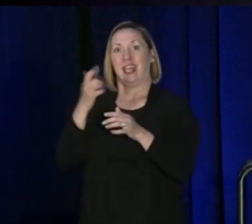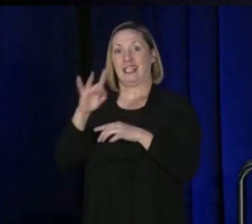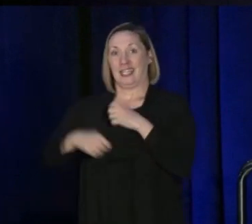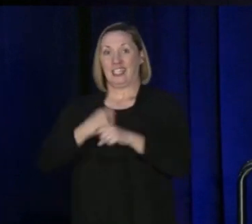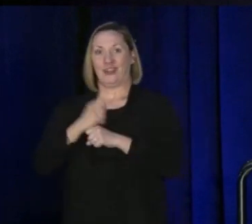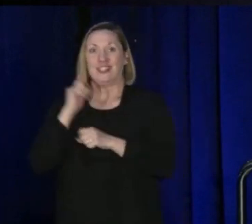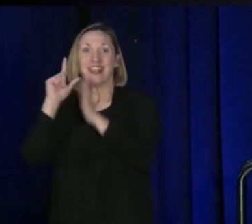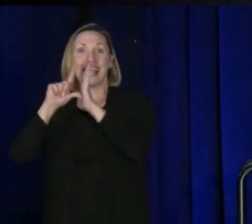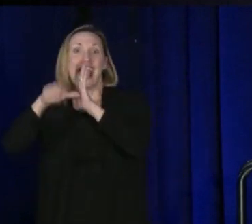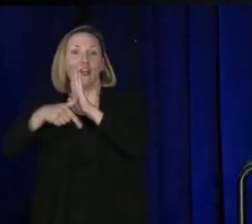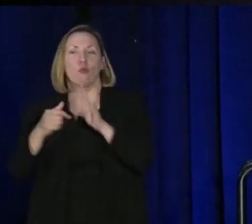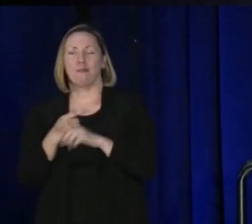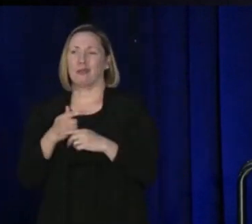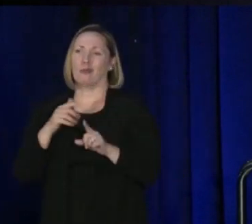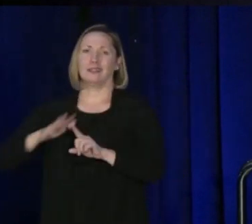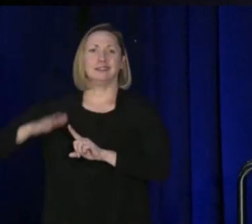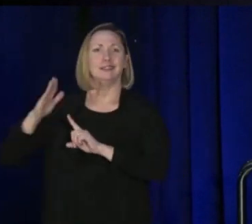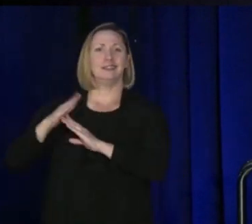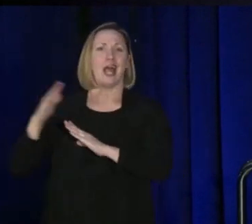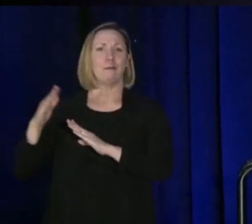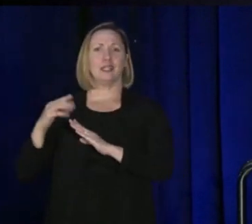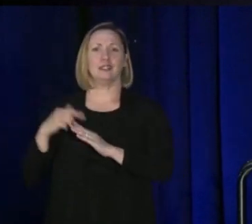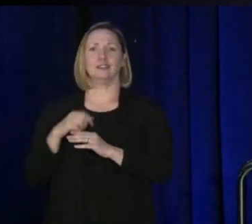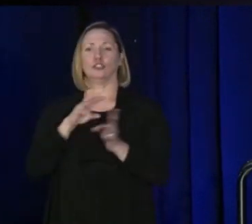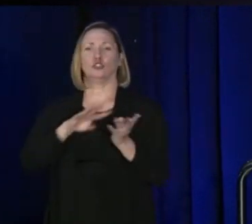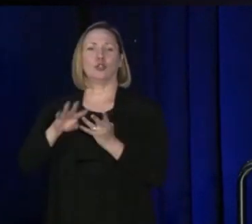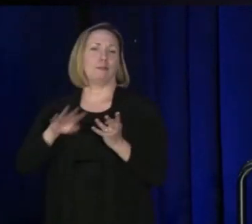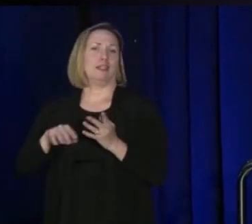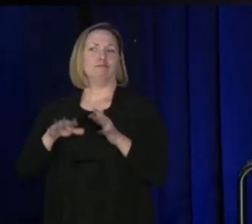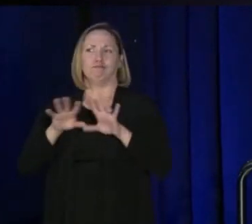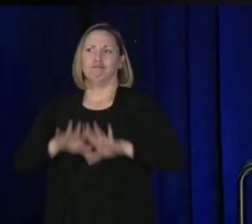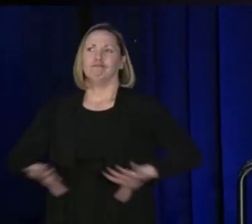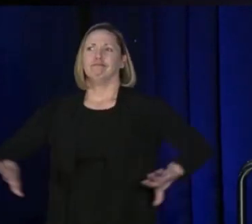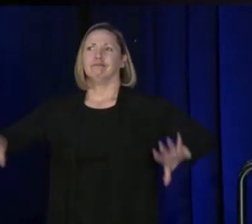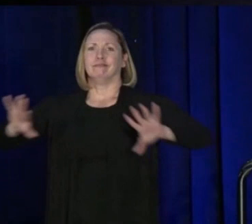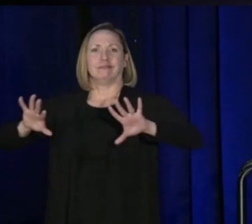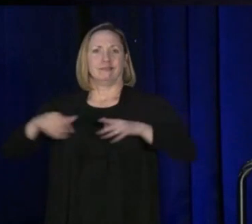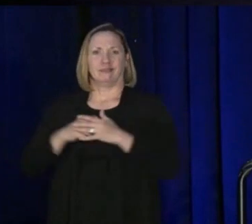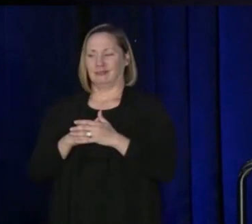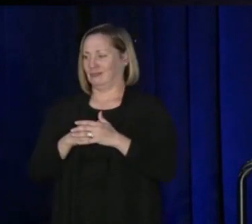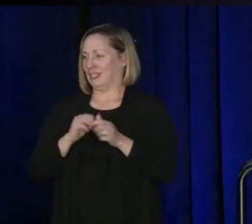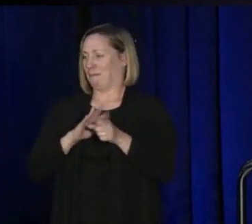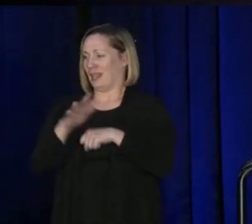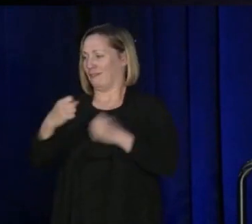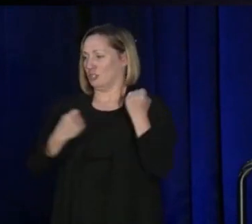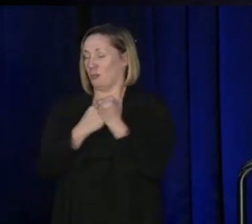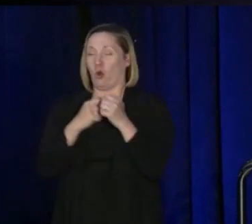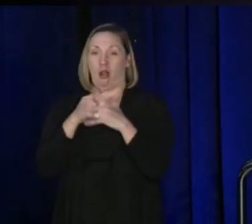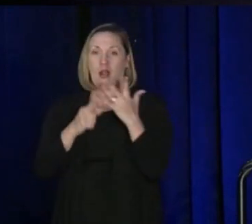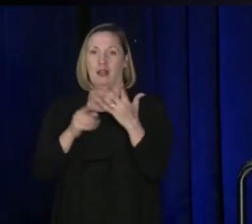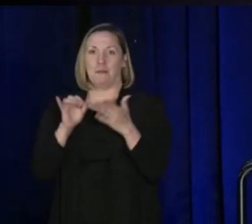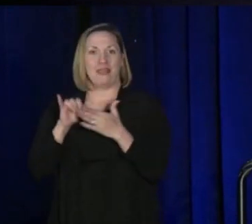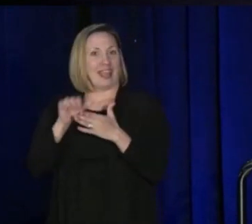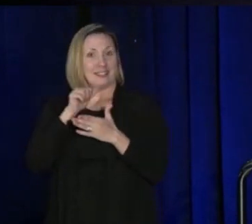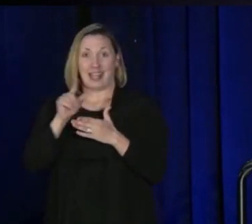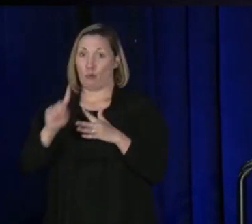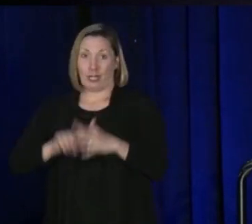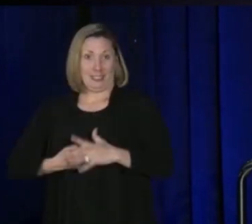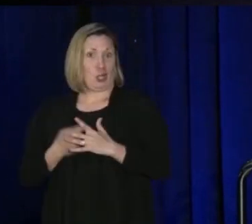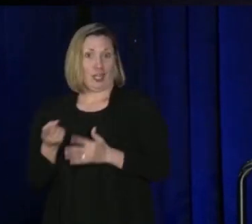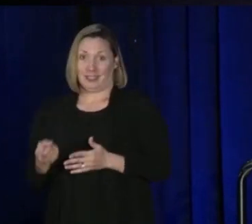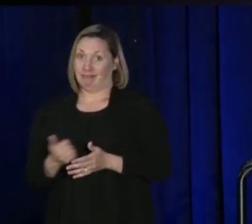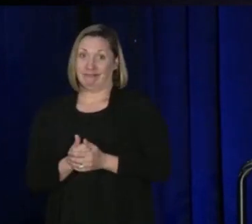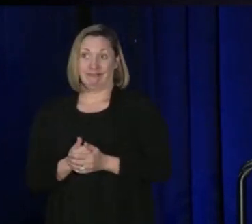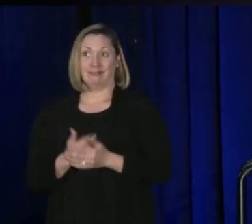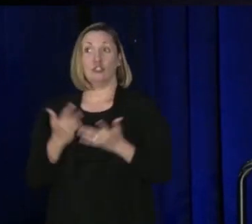dominant streaming engines in the world on every single device on the planet with plenty of support for everything, but this is not where he started. And so he